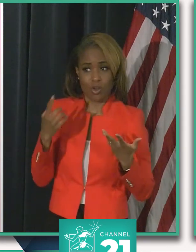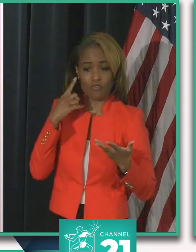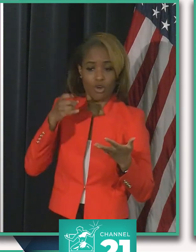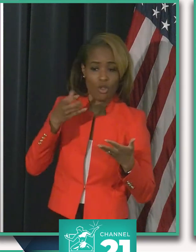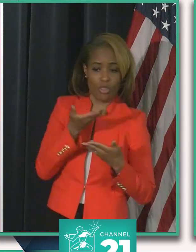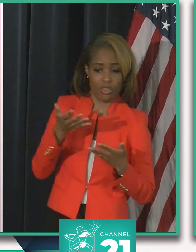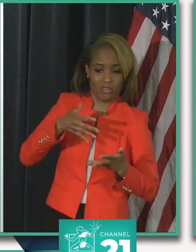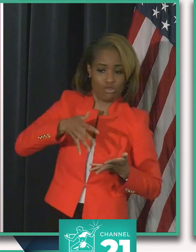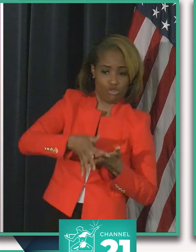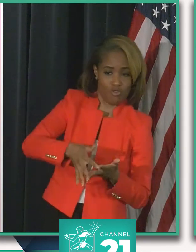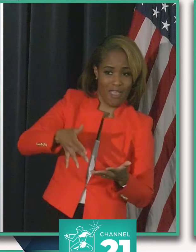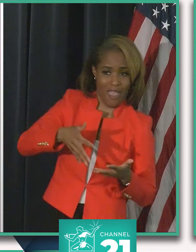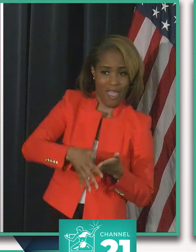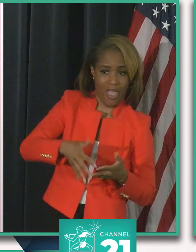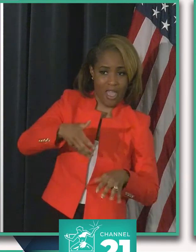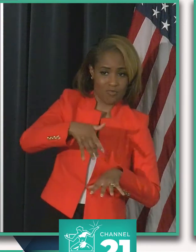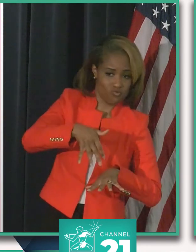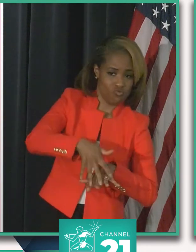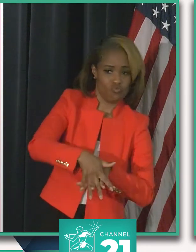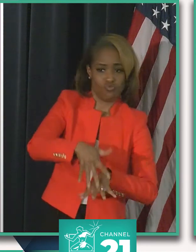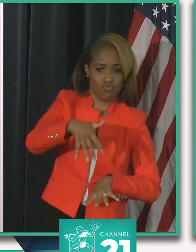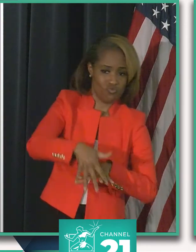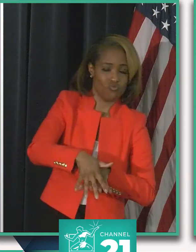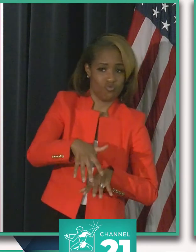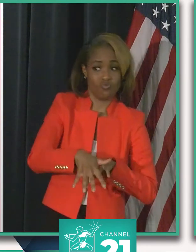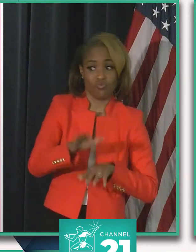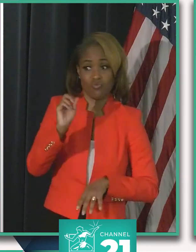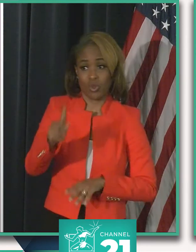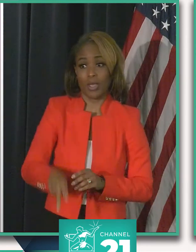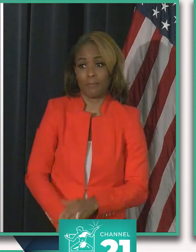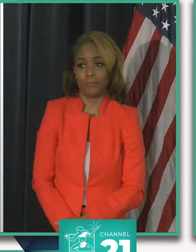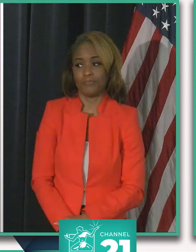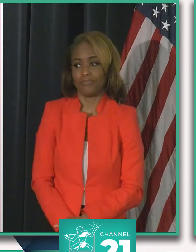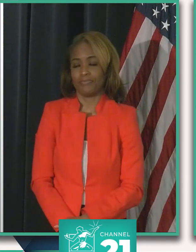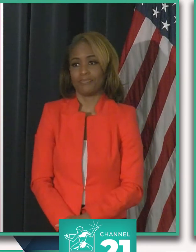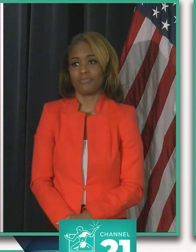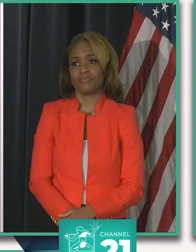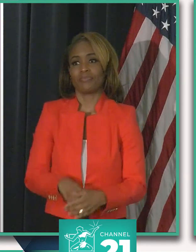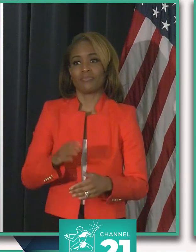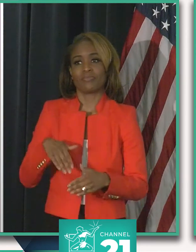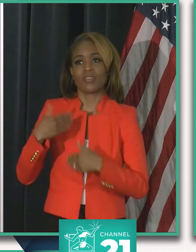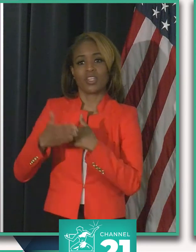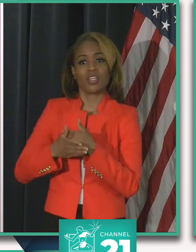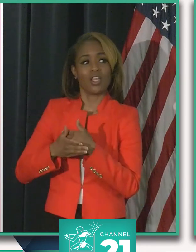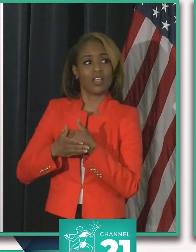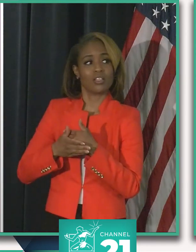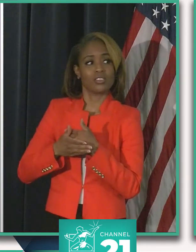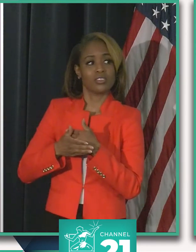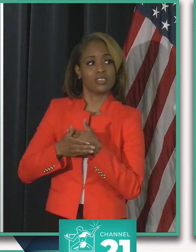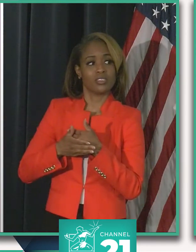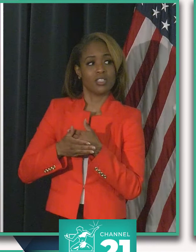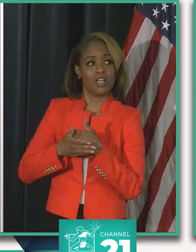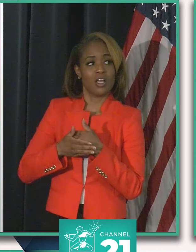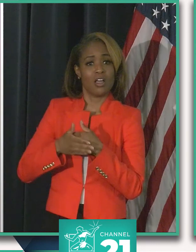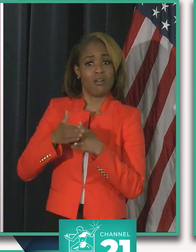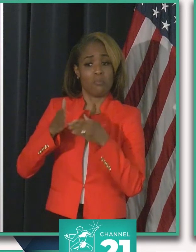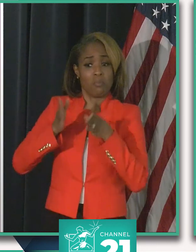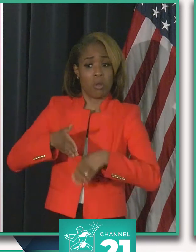material. All right. Thank you. Okay. Next is a caller on